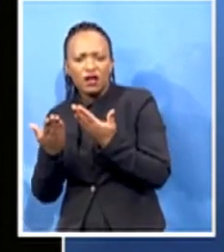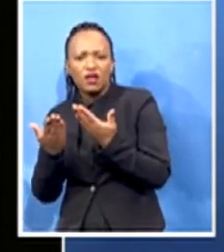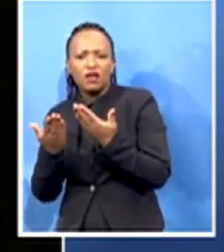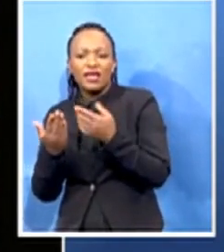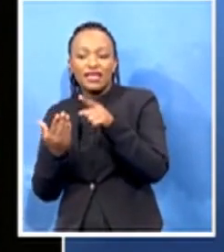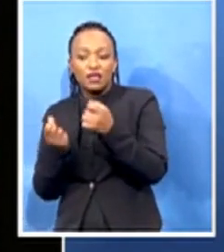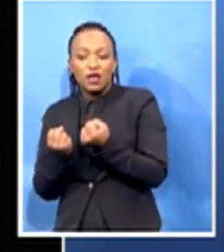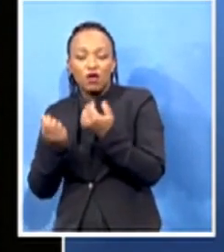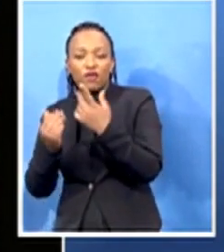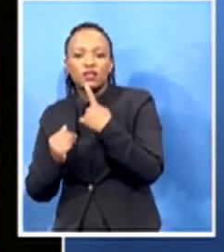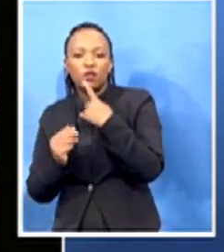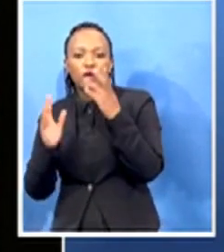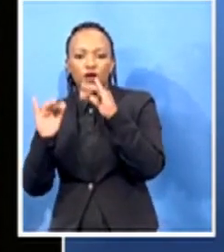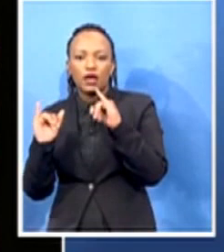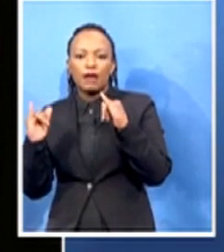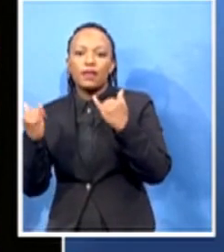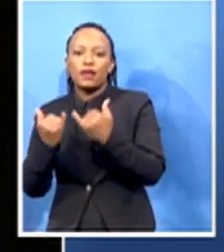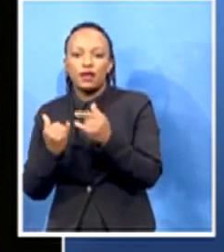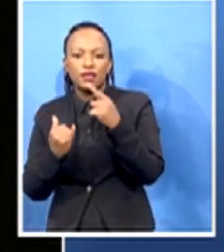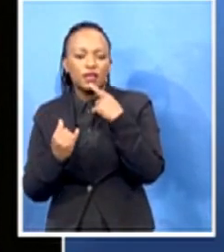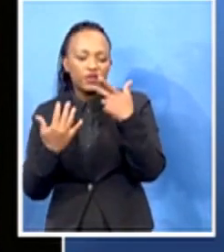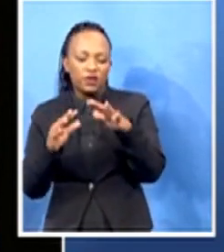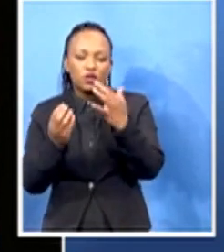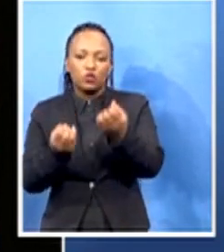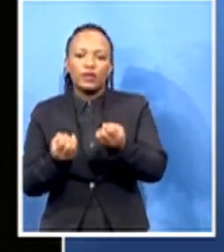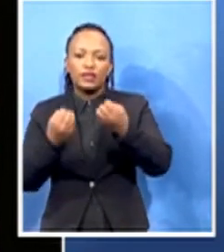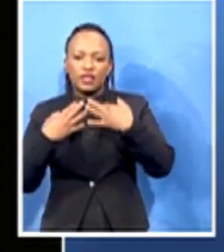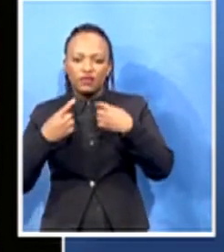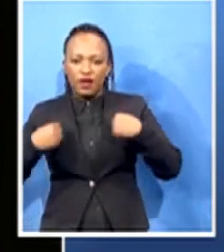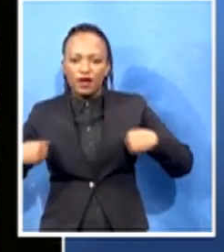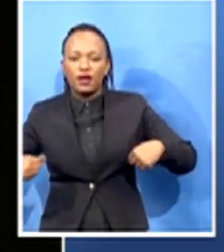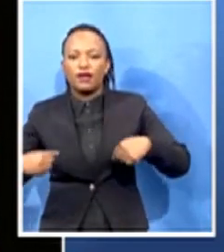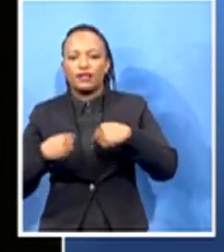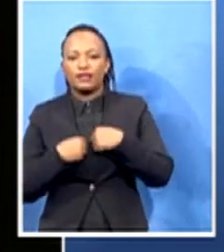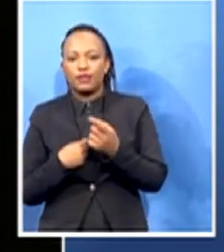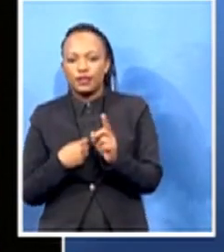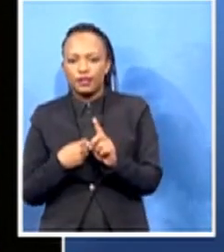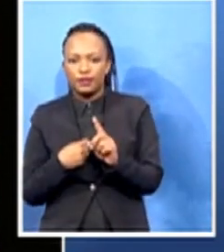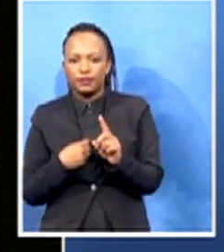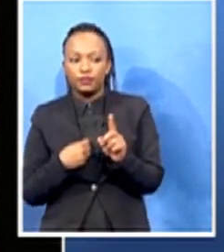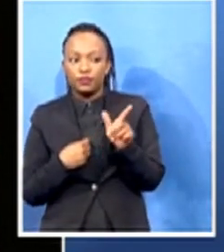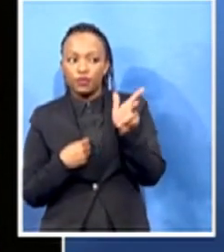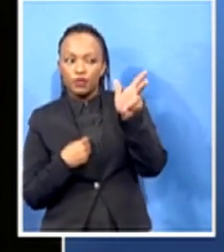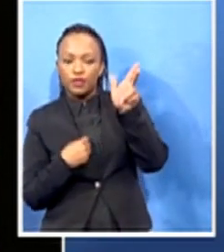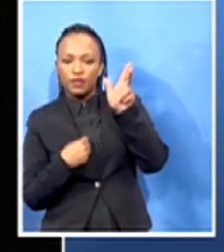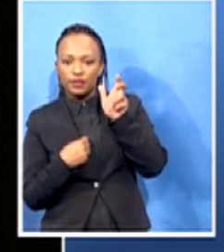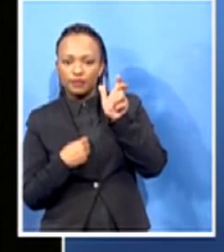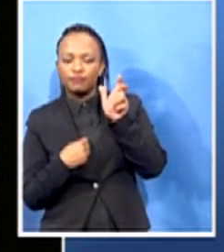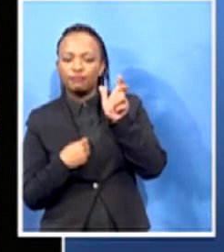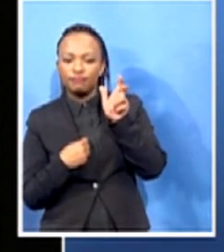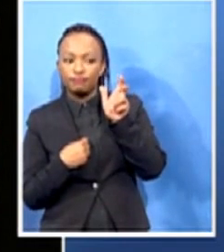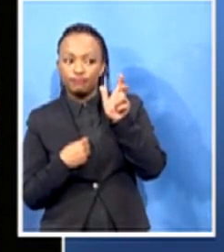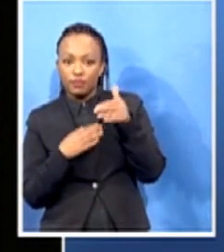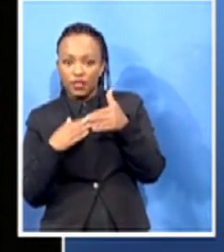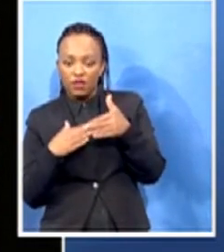us, and I want it to be listened because it may be interpreted very wrong.